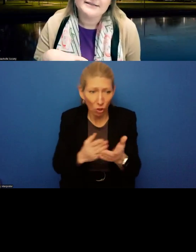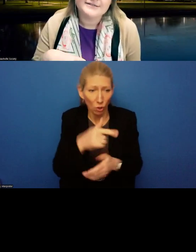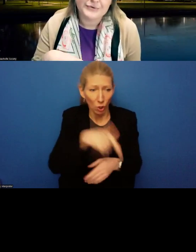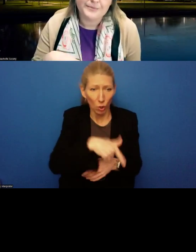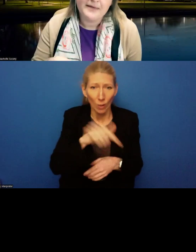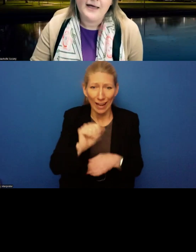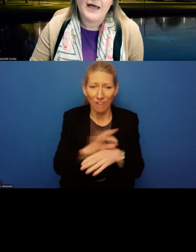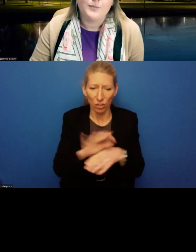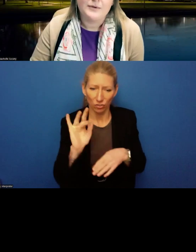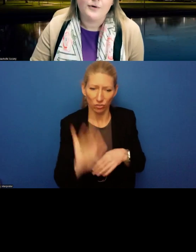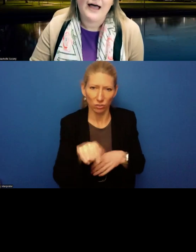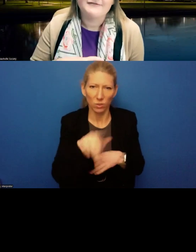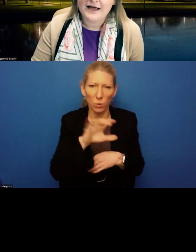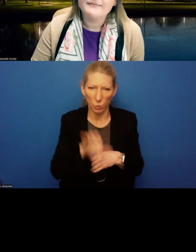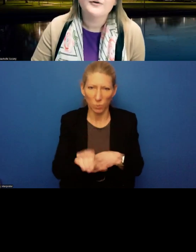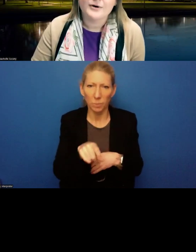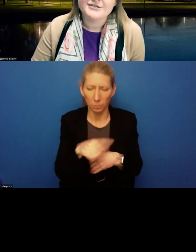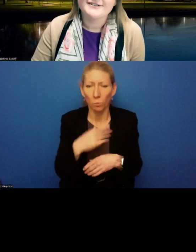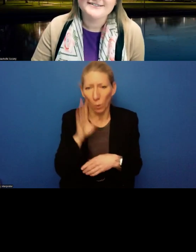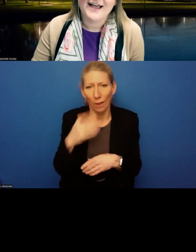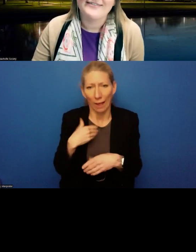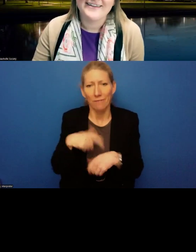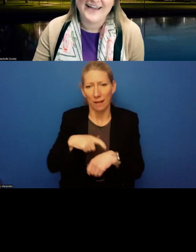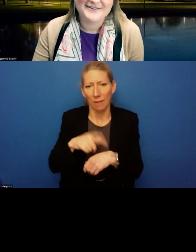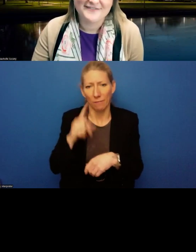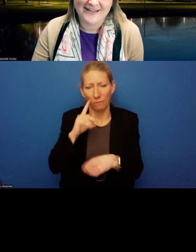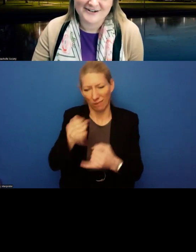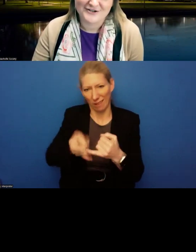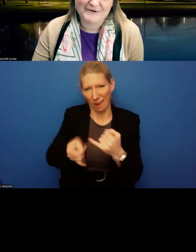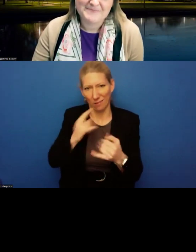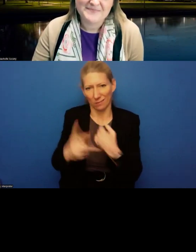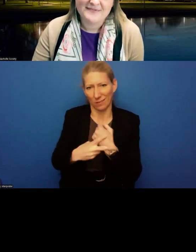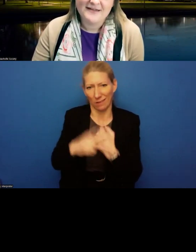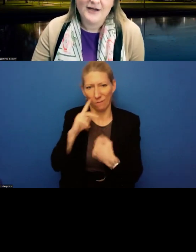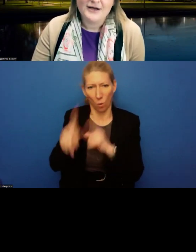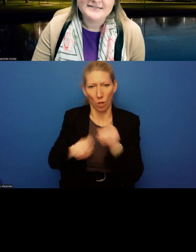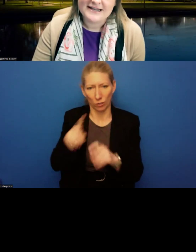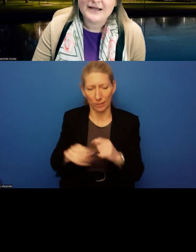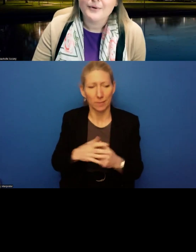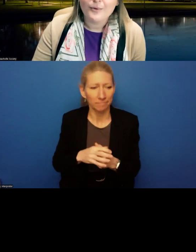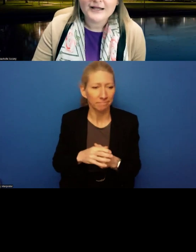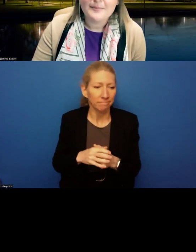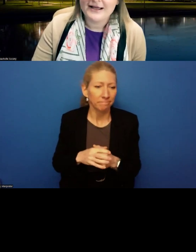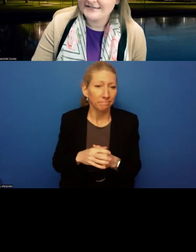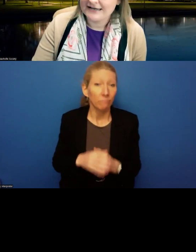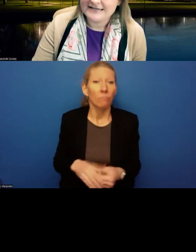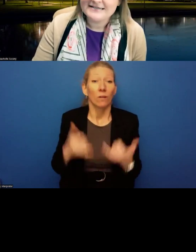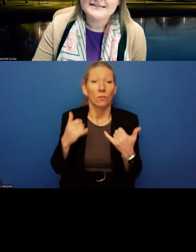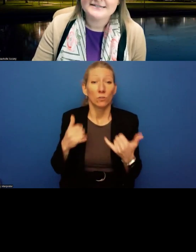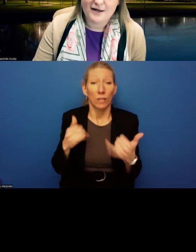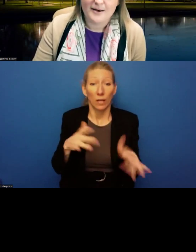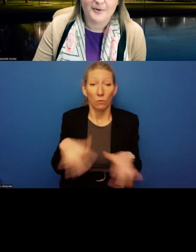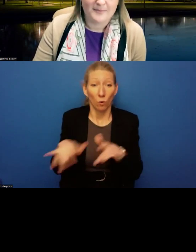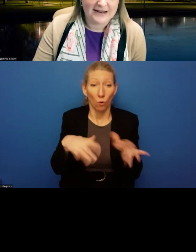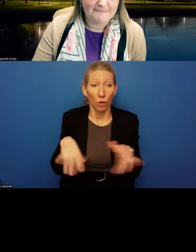function in Zoom, and we will have time for questions at the end of the lecture. Today, recording by attendees